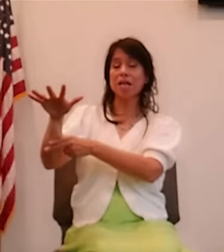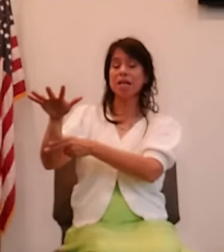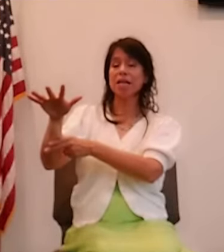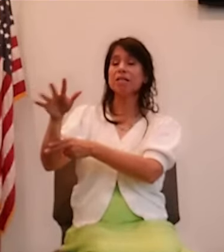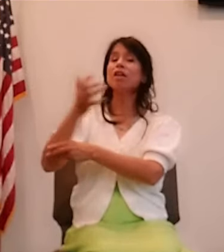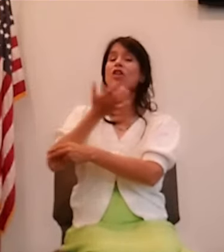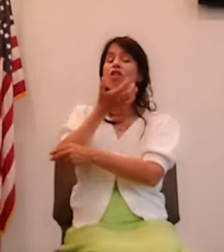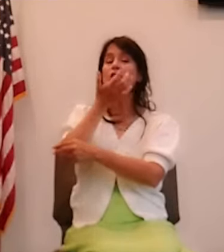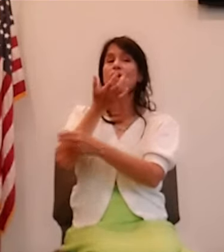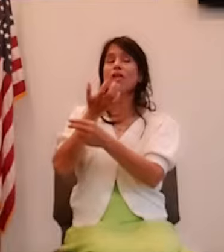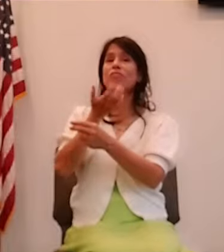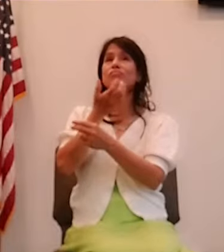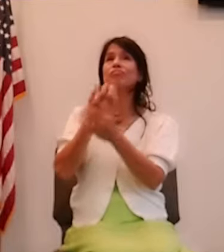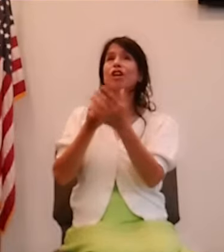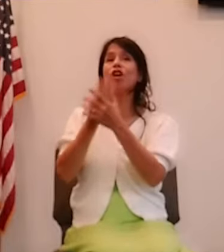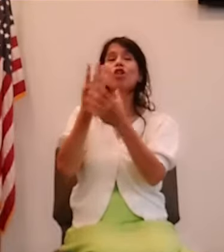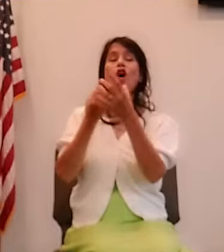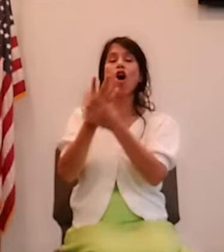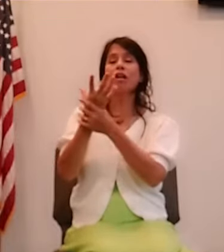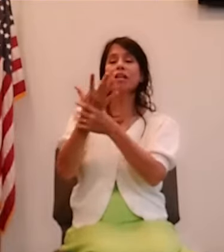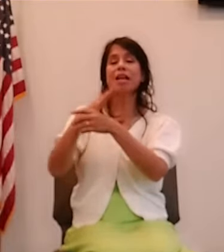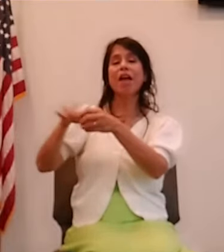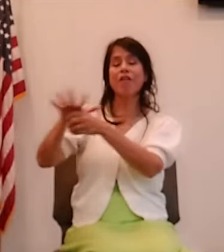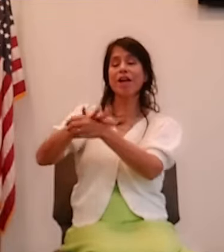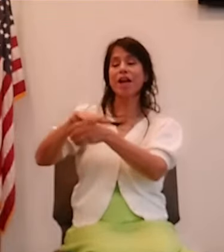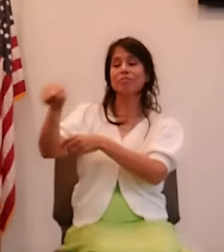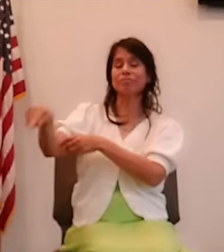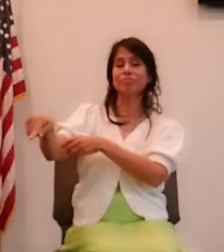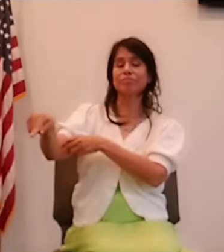of it for the disciples.